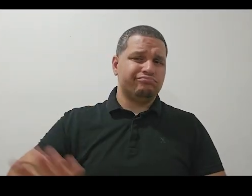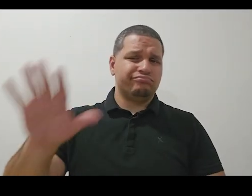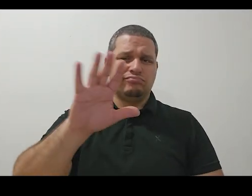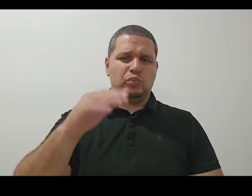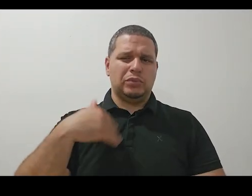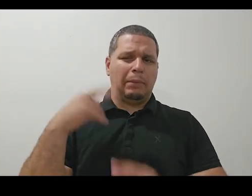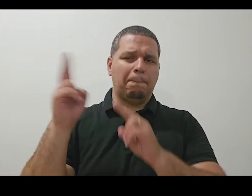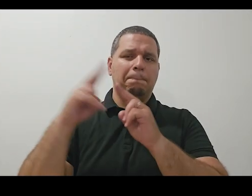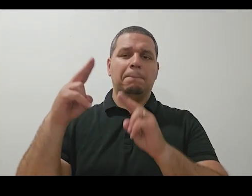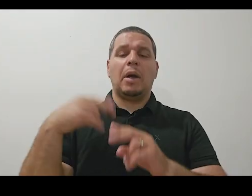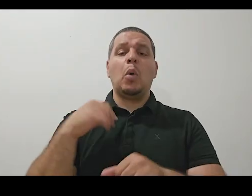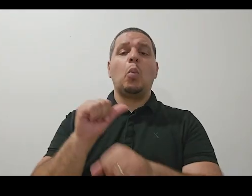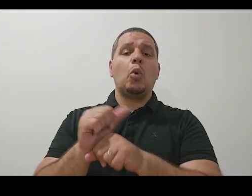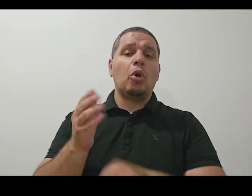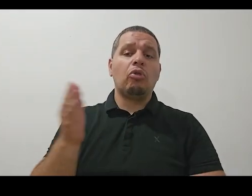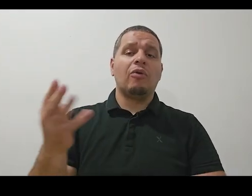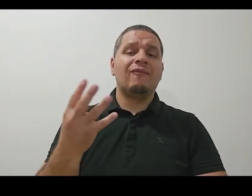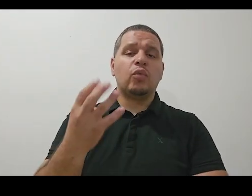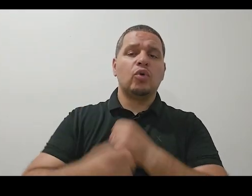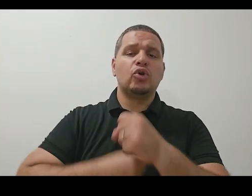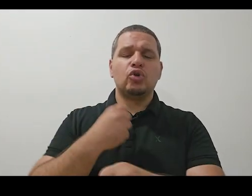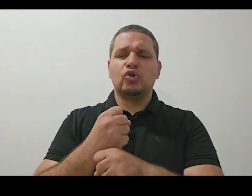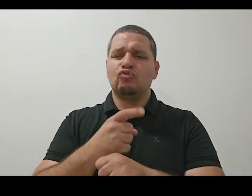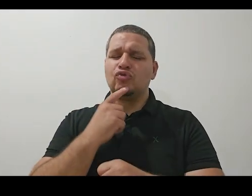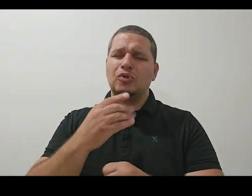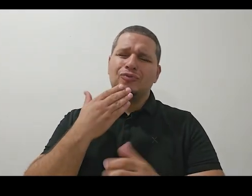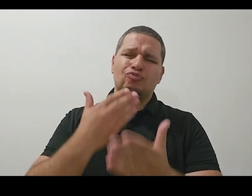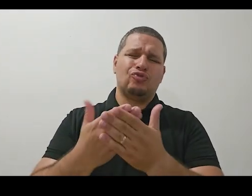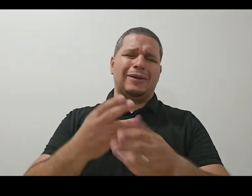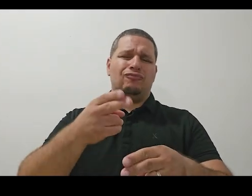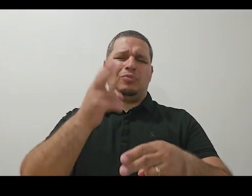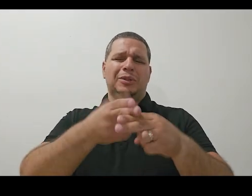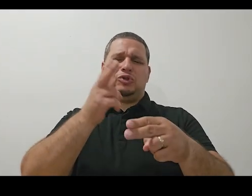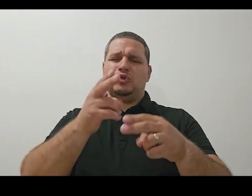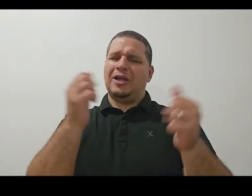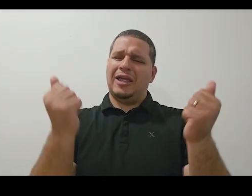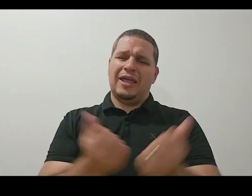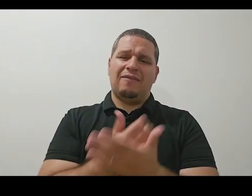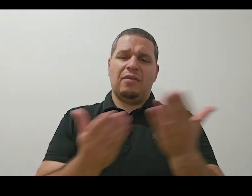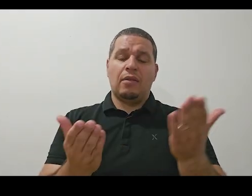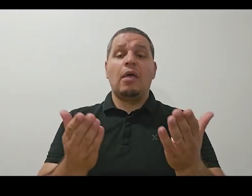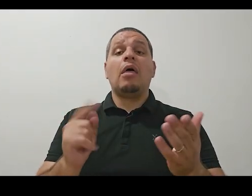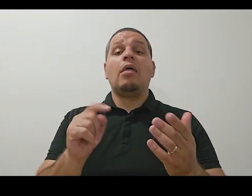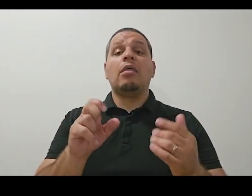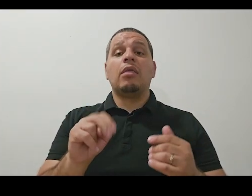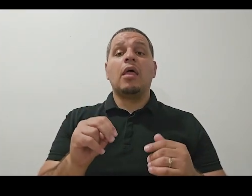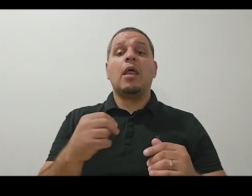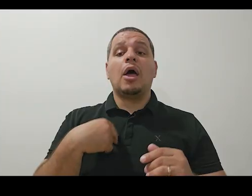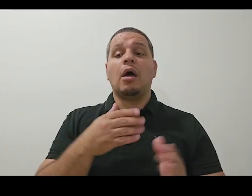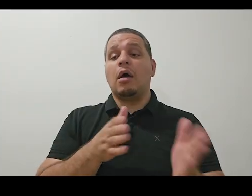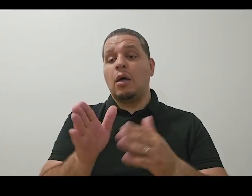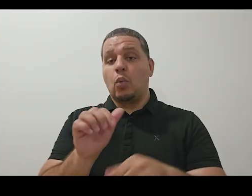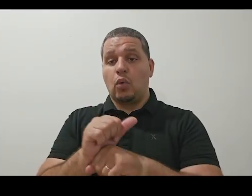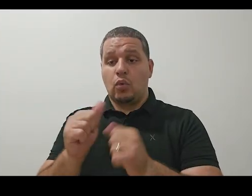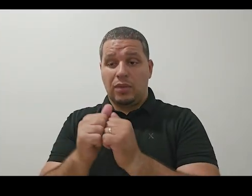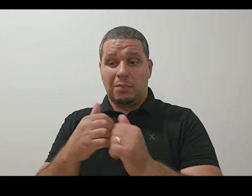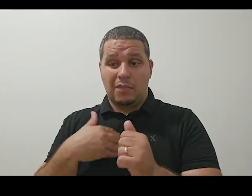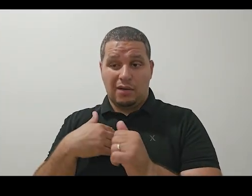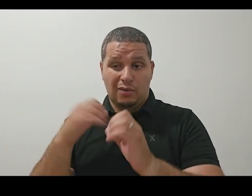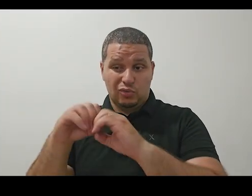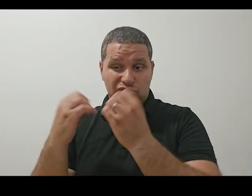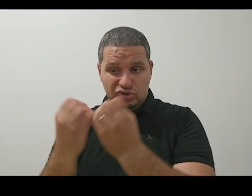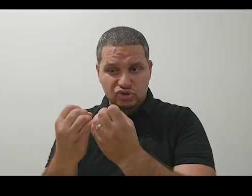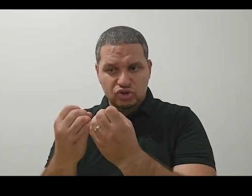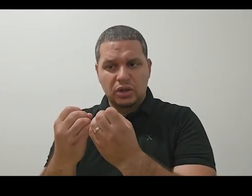I was working at 4 years, stellar reputation, everything. And then I started doing work with NAMI, and I decided